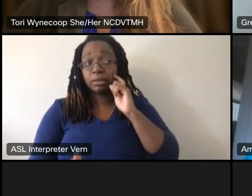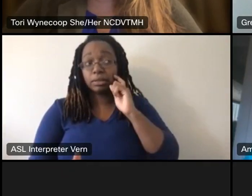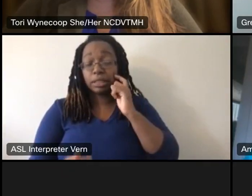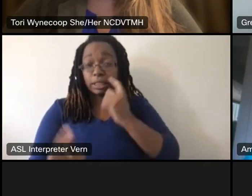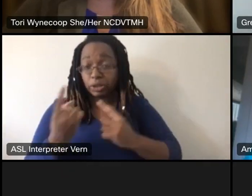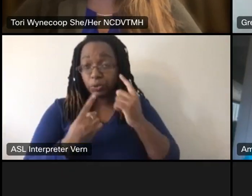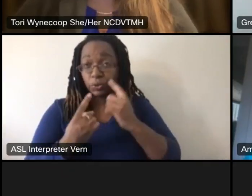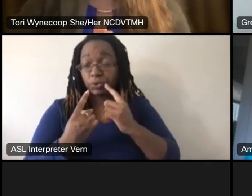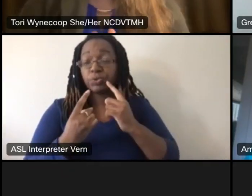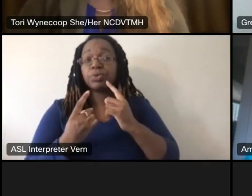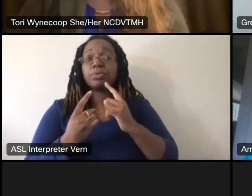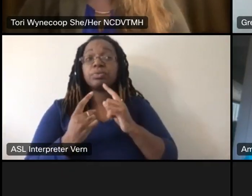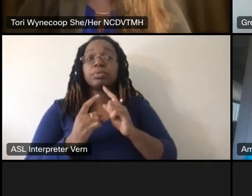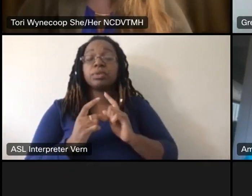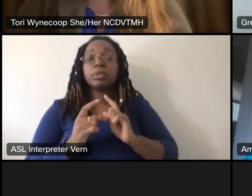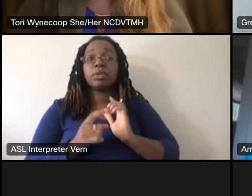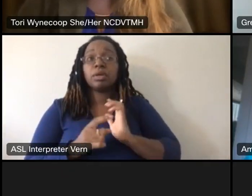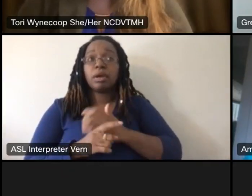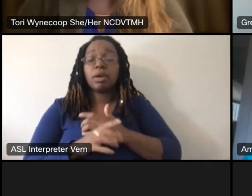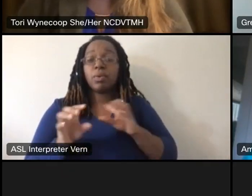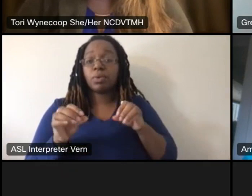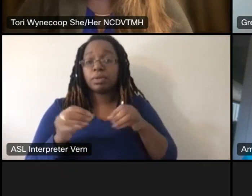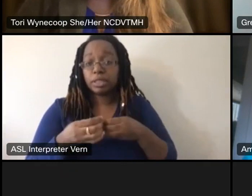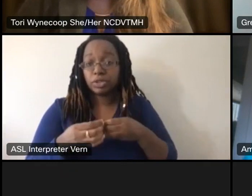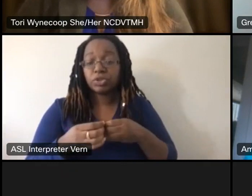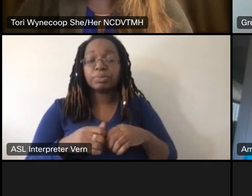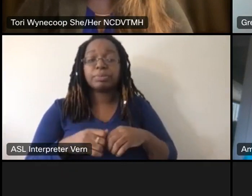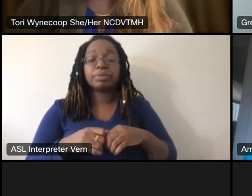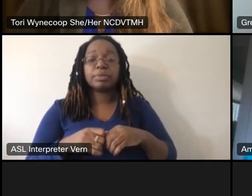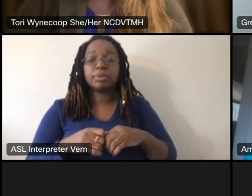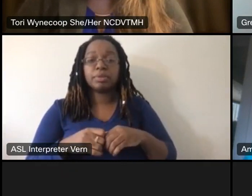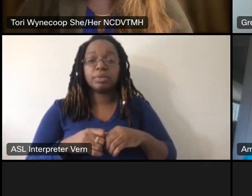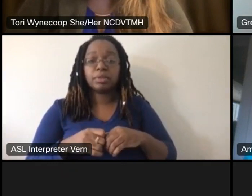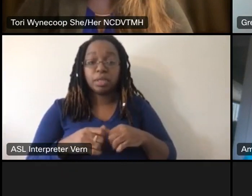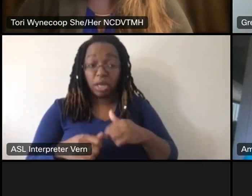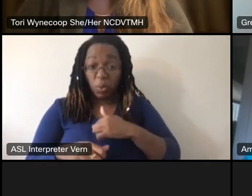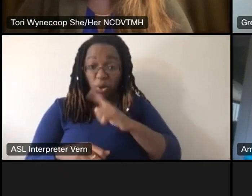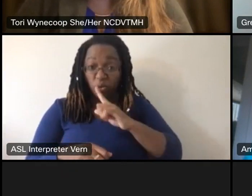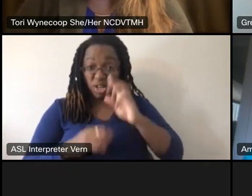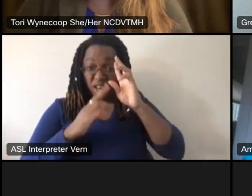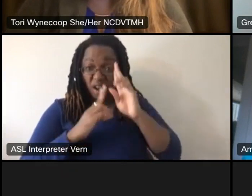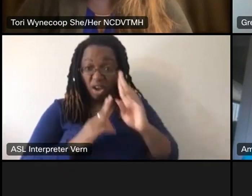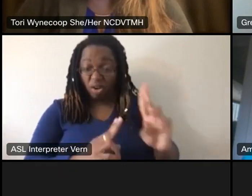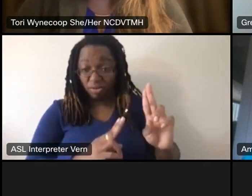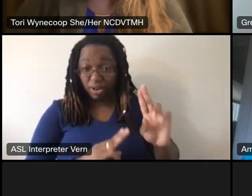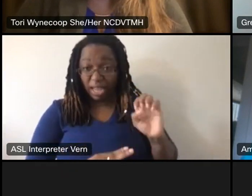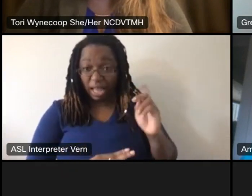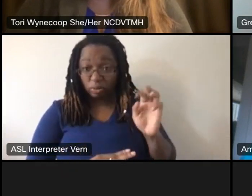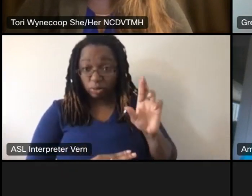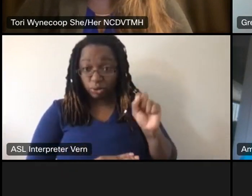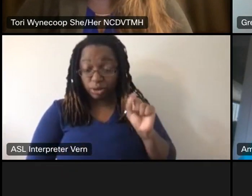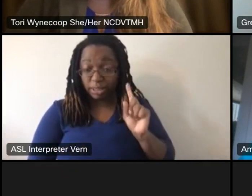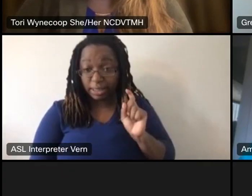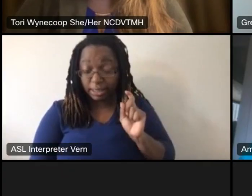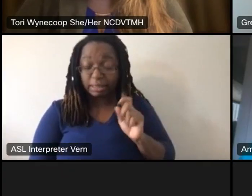our organizations, in services, are we actually truly honoring elders as well? It's like even beyond just, kind